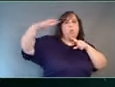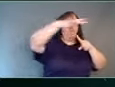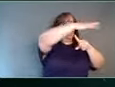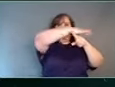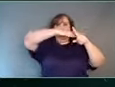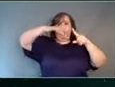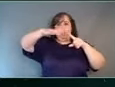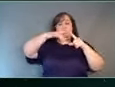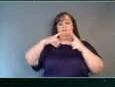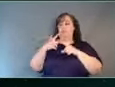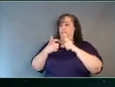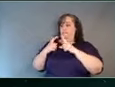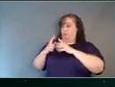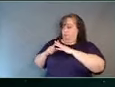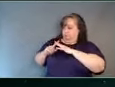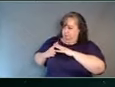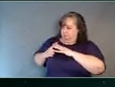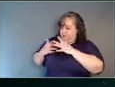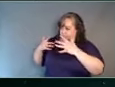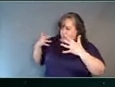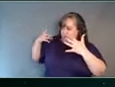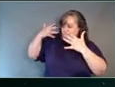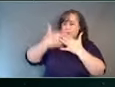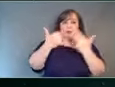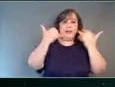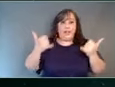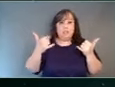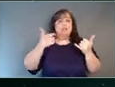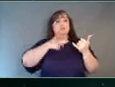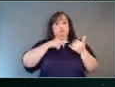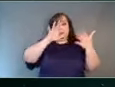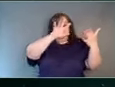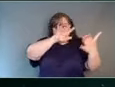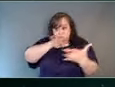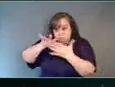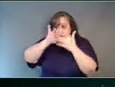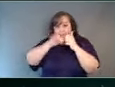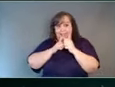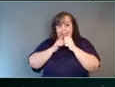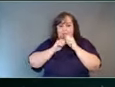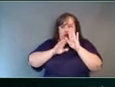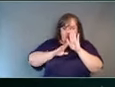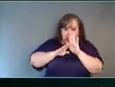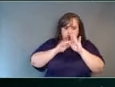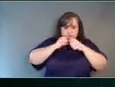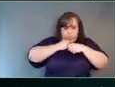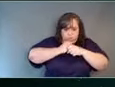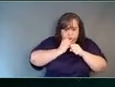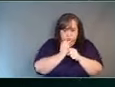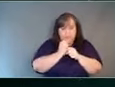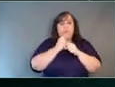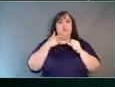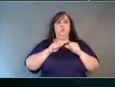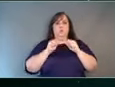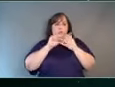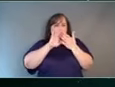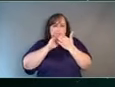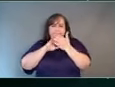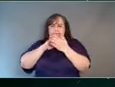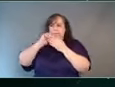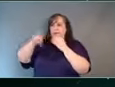studying different examples of asteroids, we can learn quite a bit about the variety of things that have happened in our solar system's history.